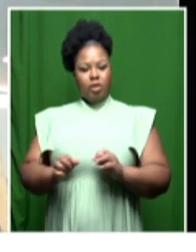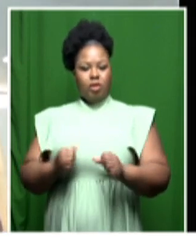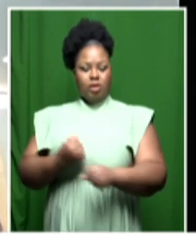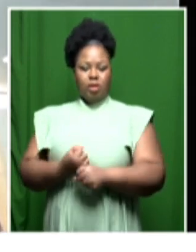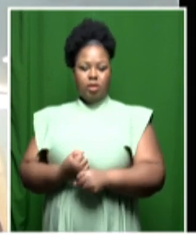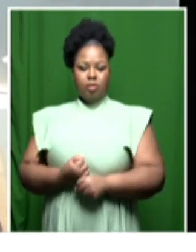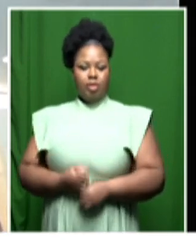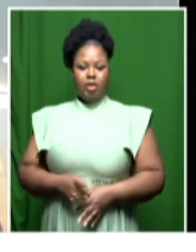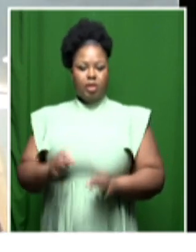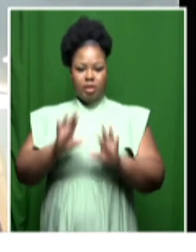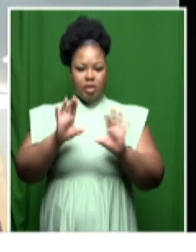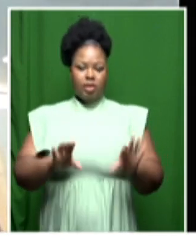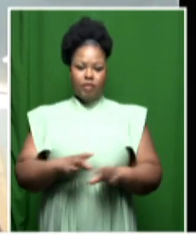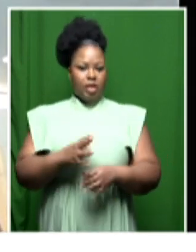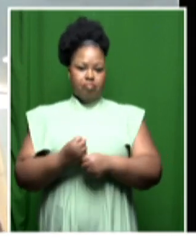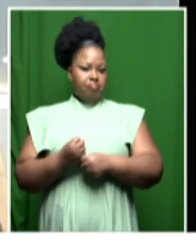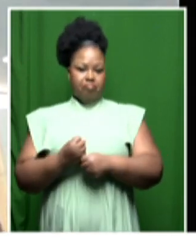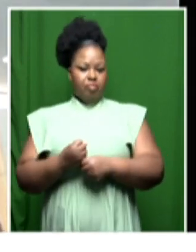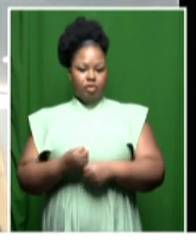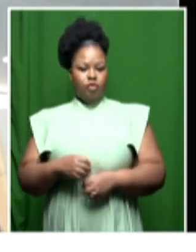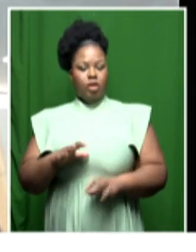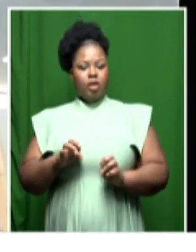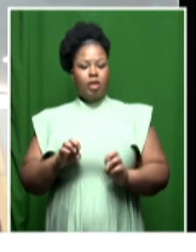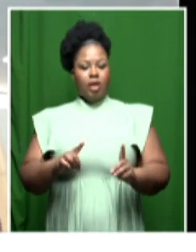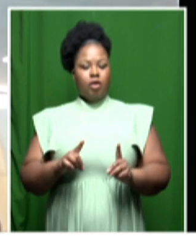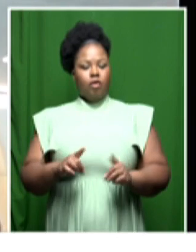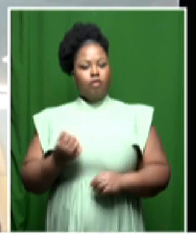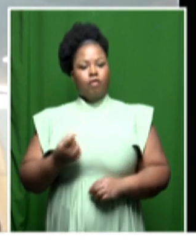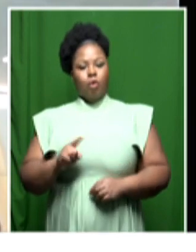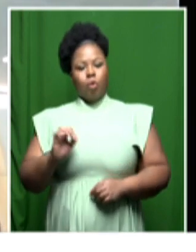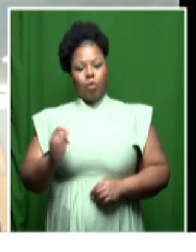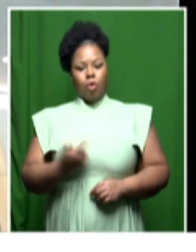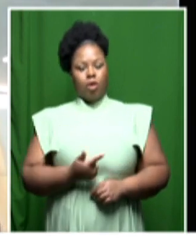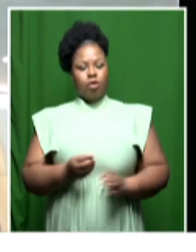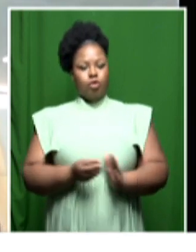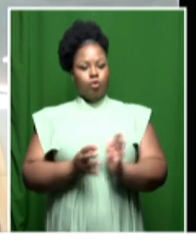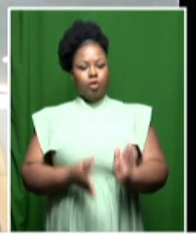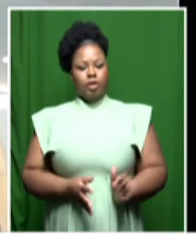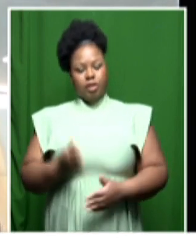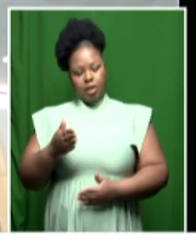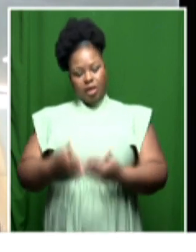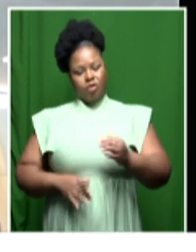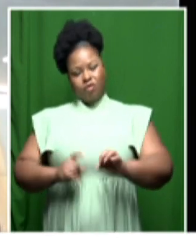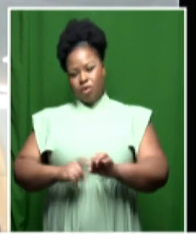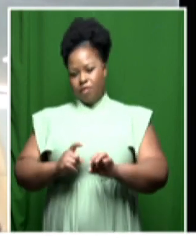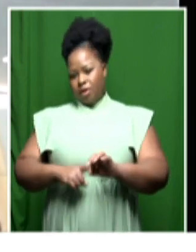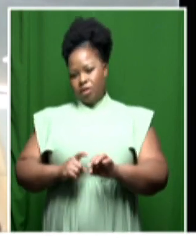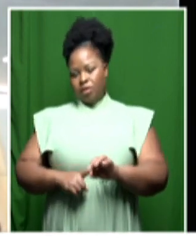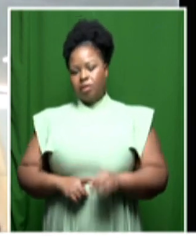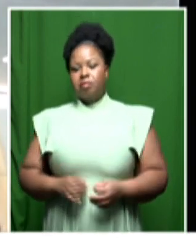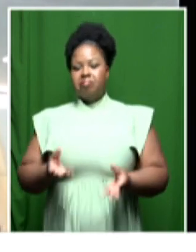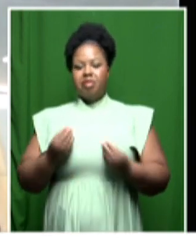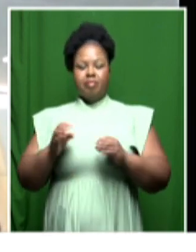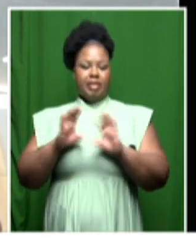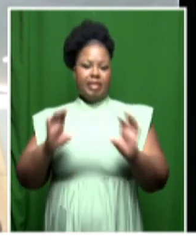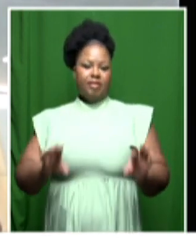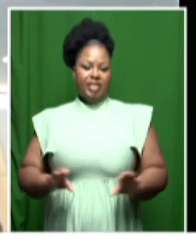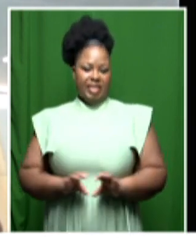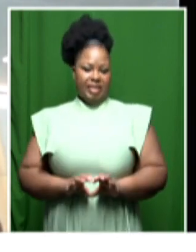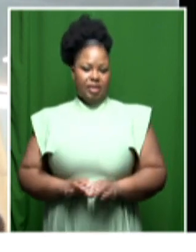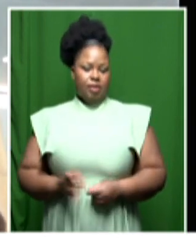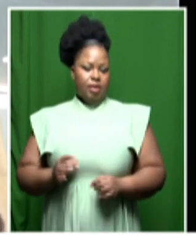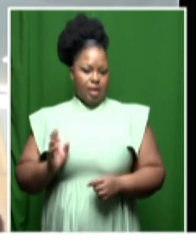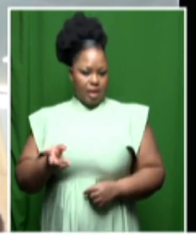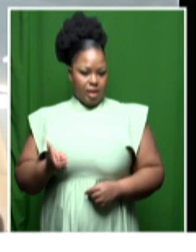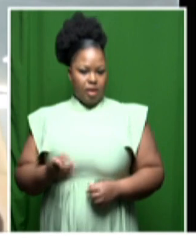do not withhold the certificate. Our EdForAll students graduate at the end of their qualification. They get their certificate. And